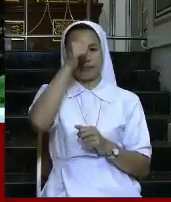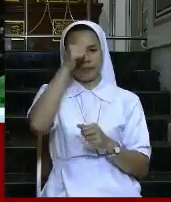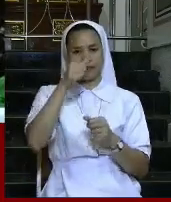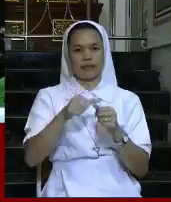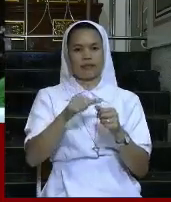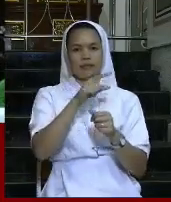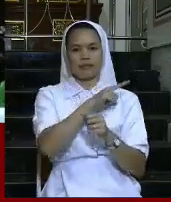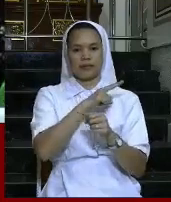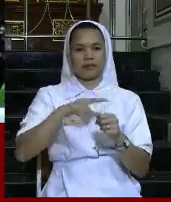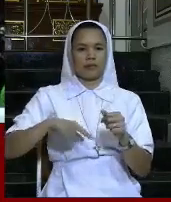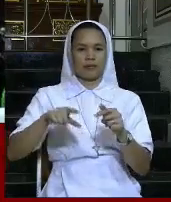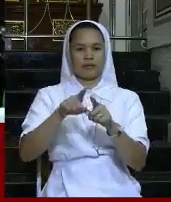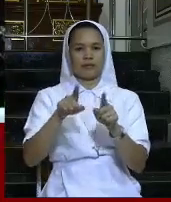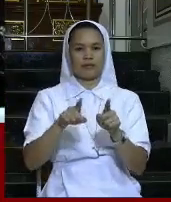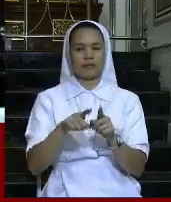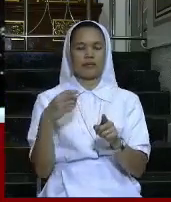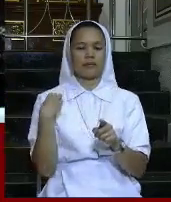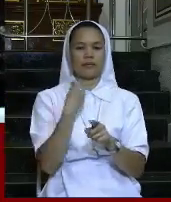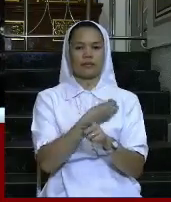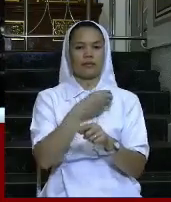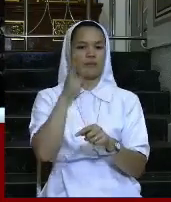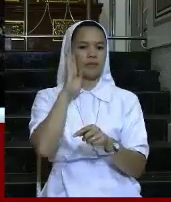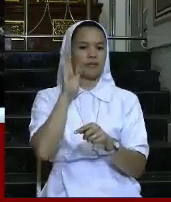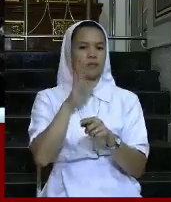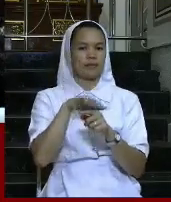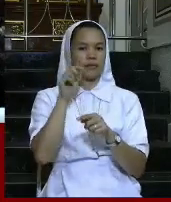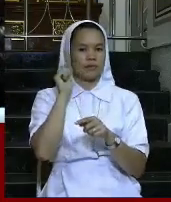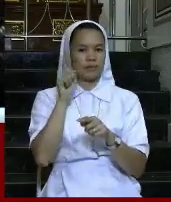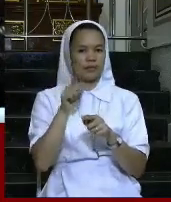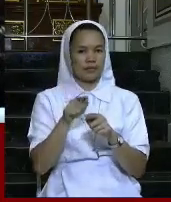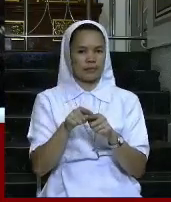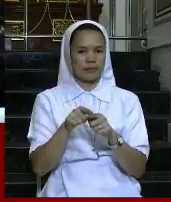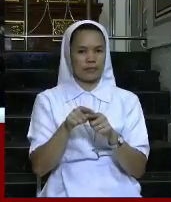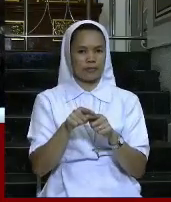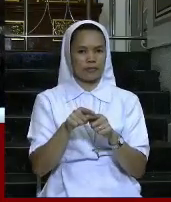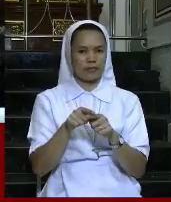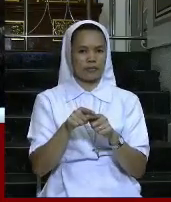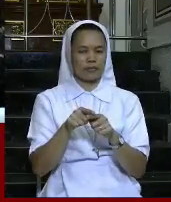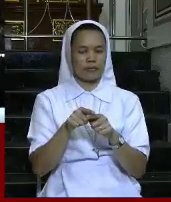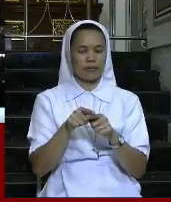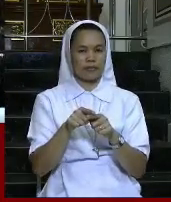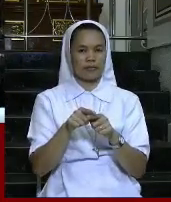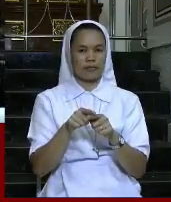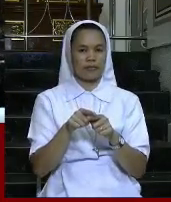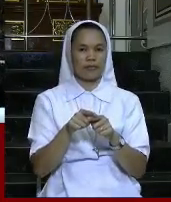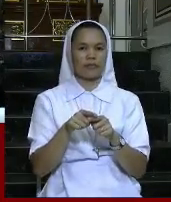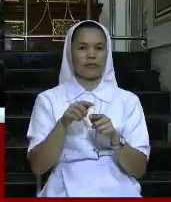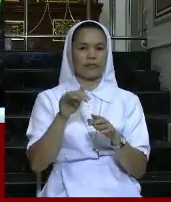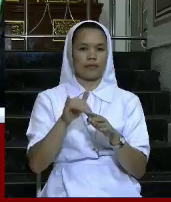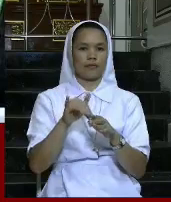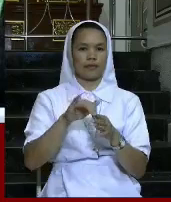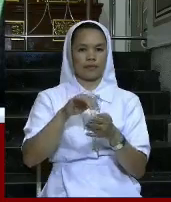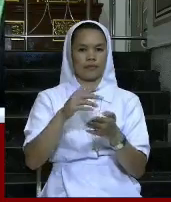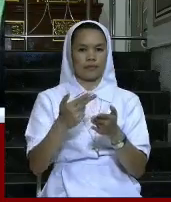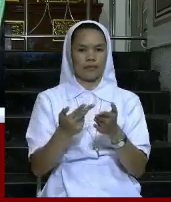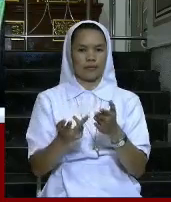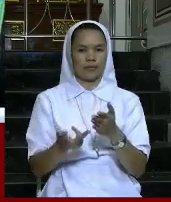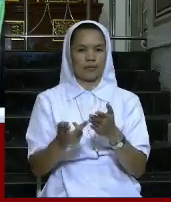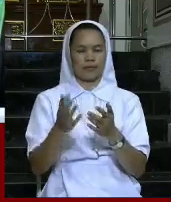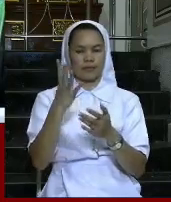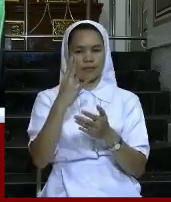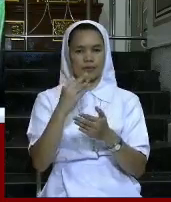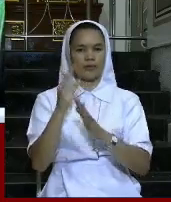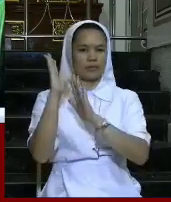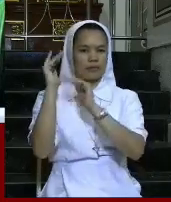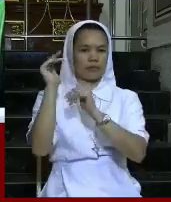Remember also our brothers and sisters who have fallen asleep in